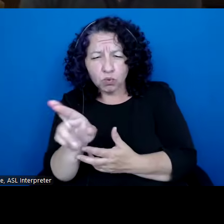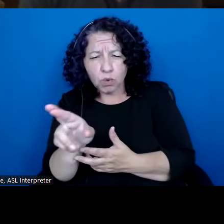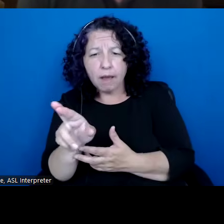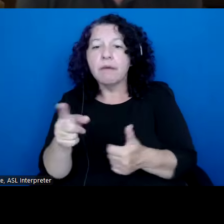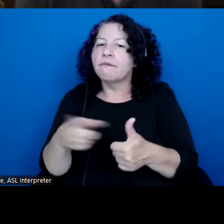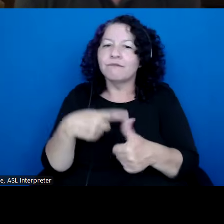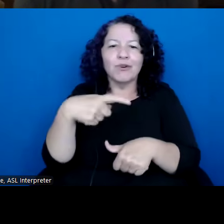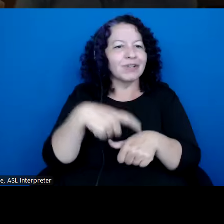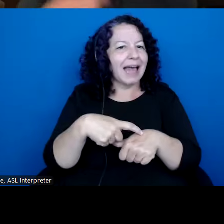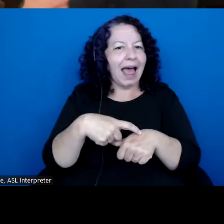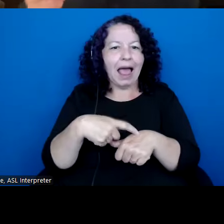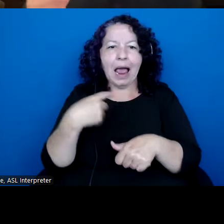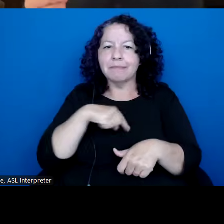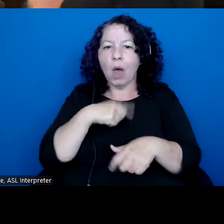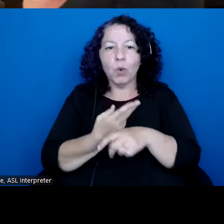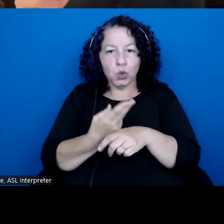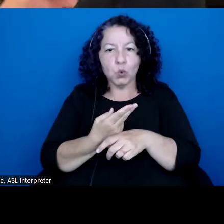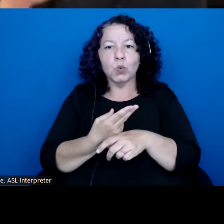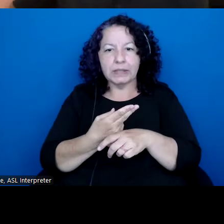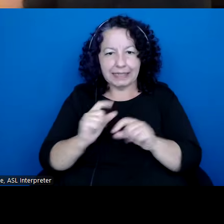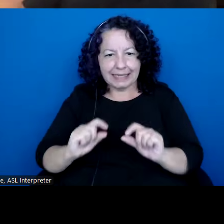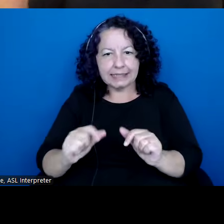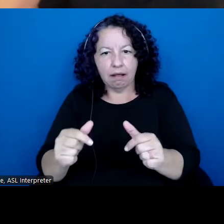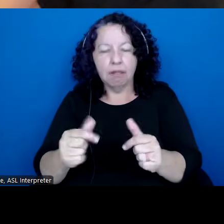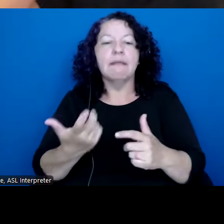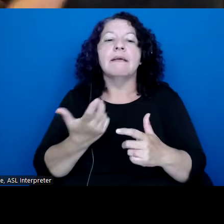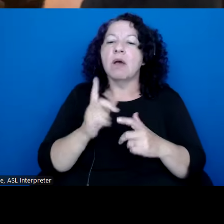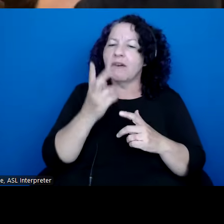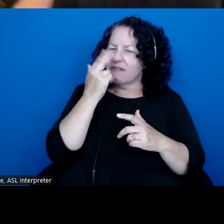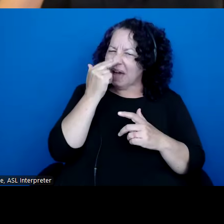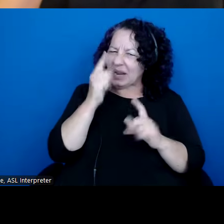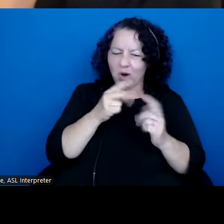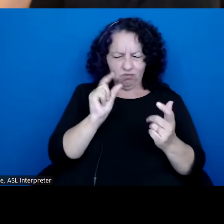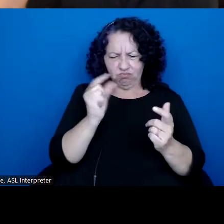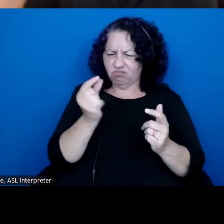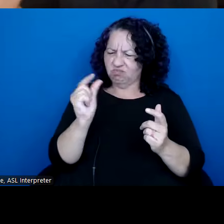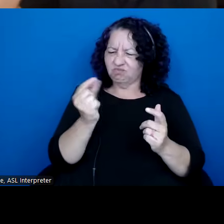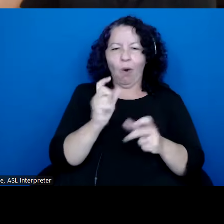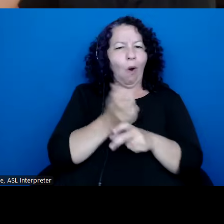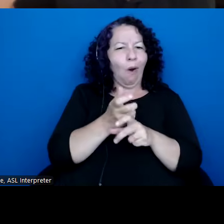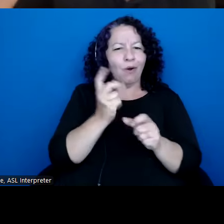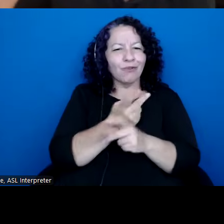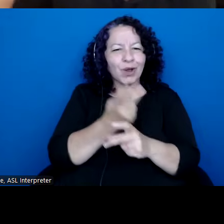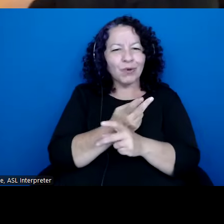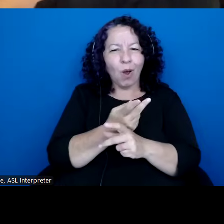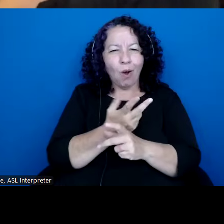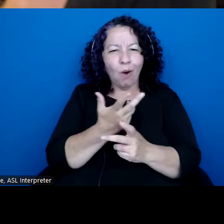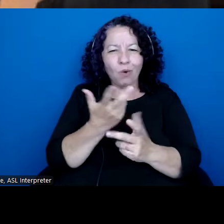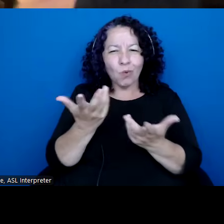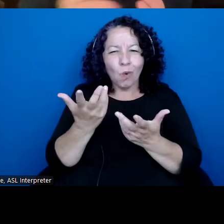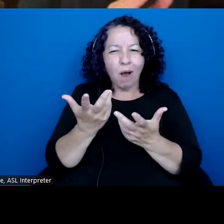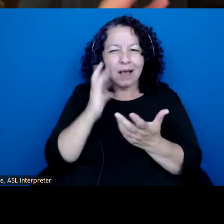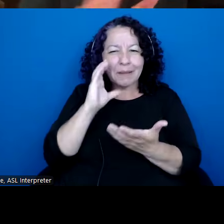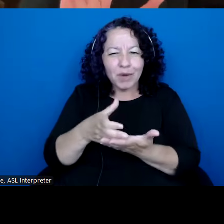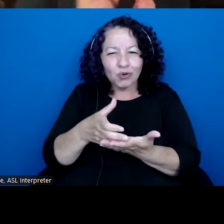that we rolled this seal out, because what's funny about these is when you just look at them, it's very hard to actually figure out what scene is carved into them. So what